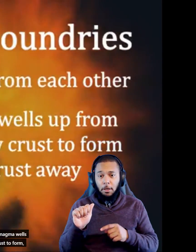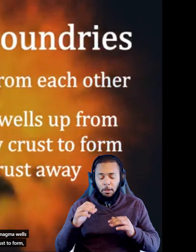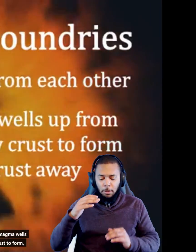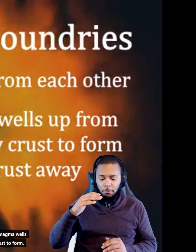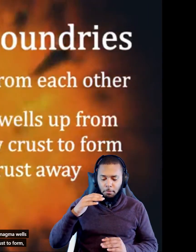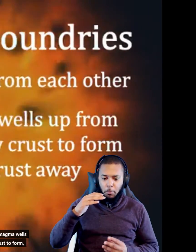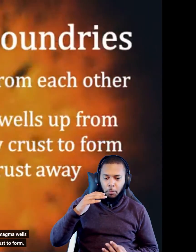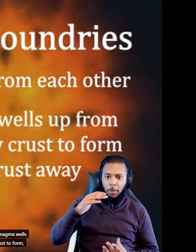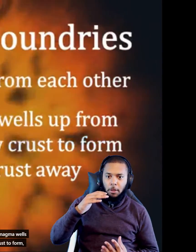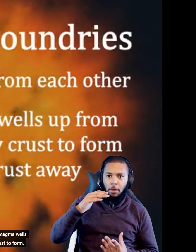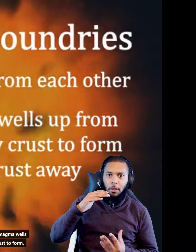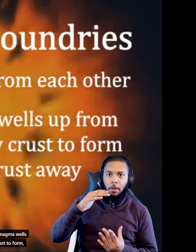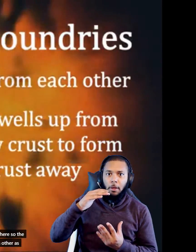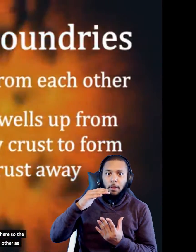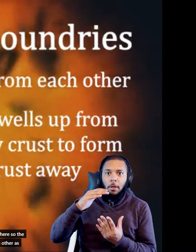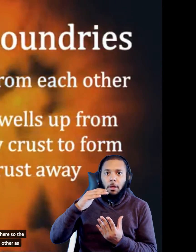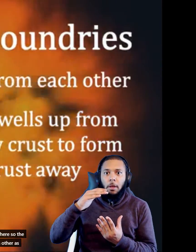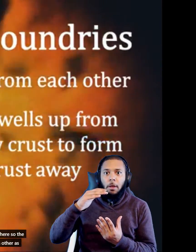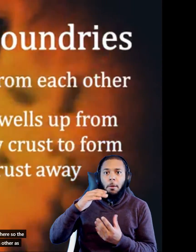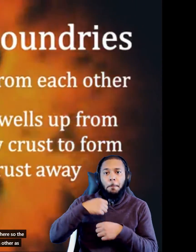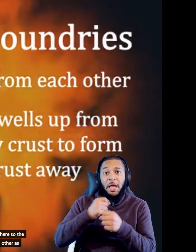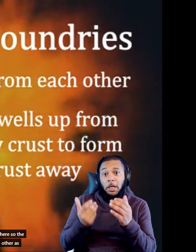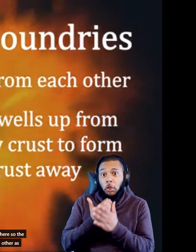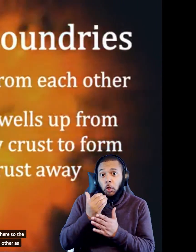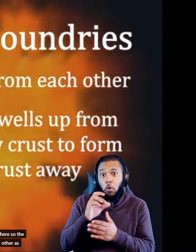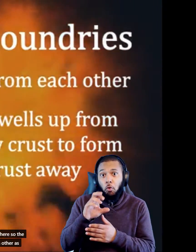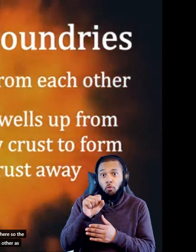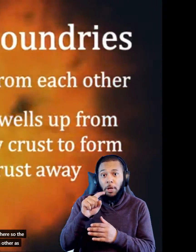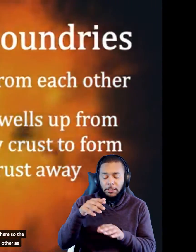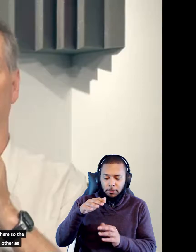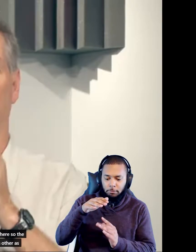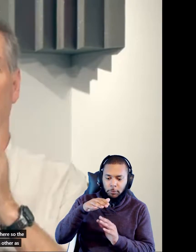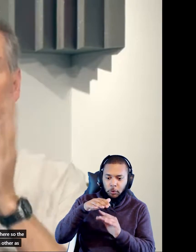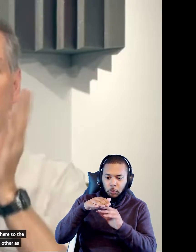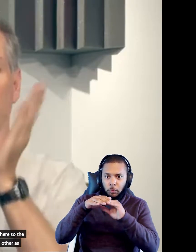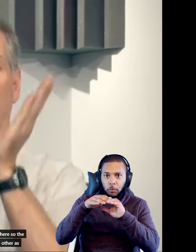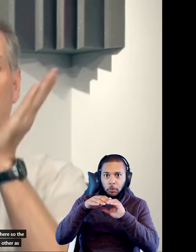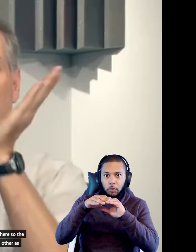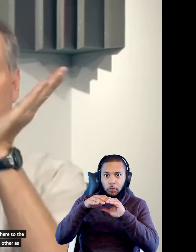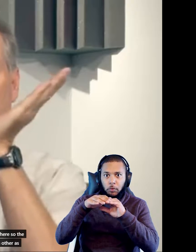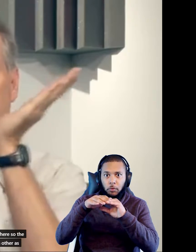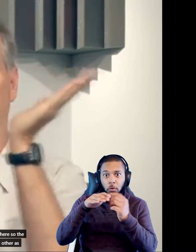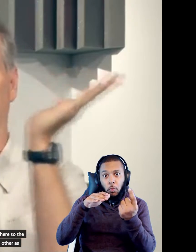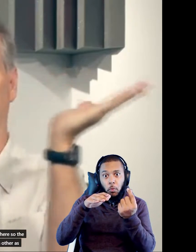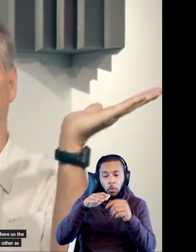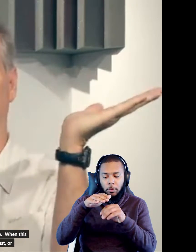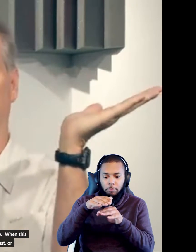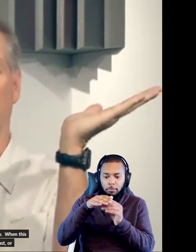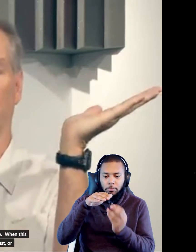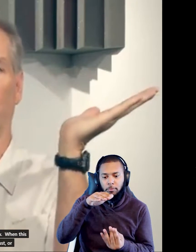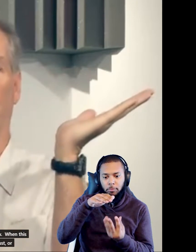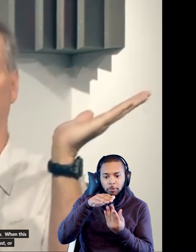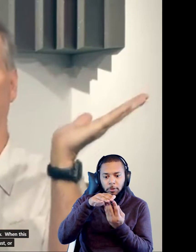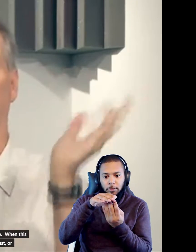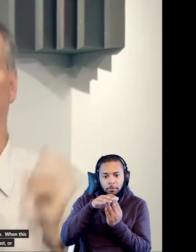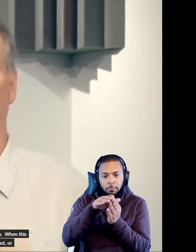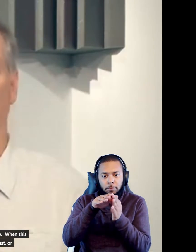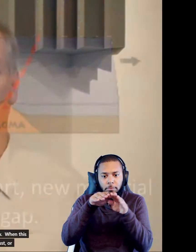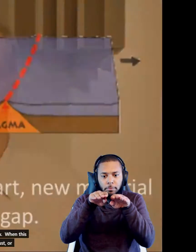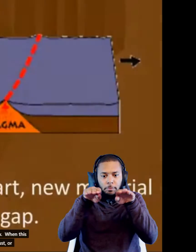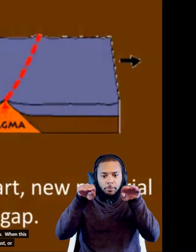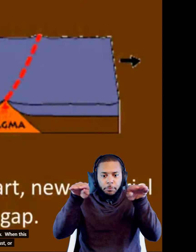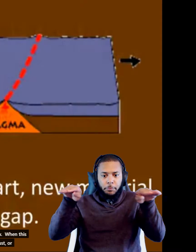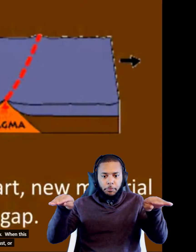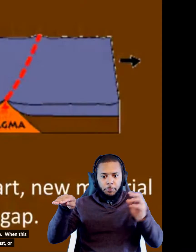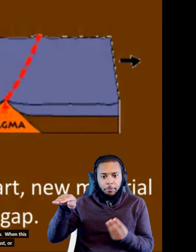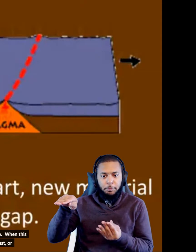below, causing new crust to form, and the crust has to go somewhere, so the crust moves apart from each other as more magma comes from